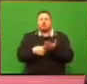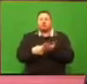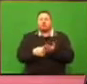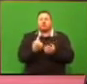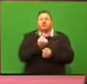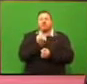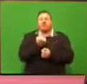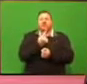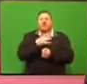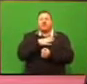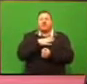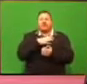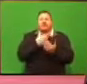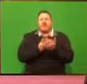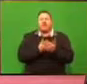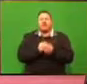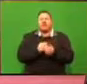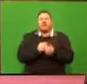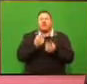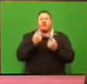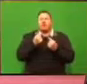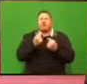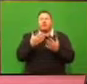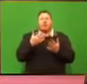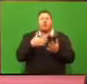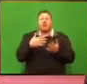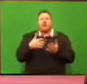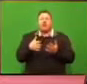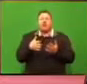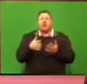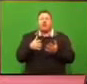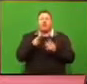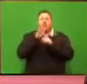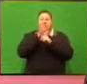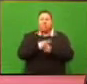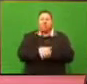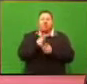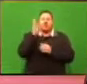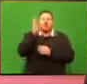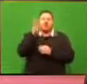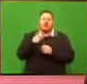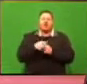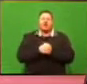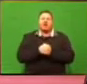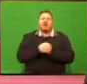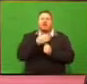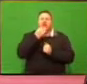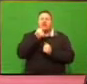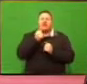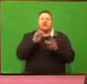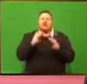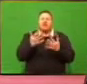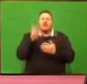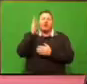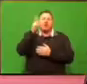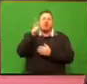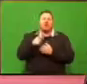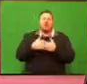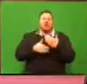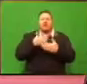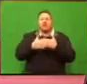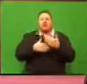ourselves, we can also do so without drowning the speaker. Can we please allow the speaker to proceed?